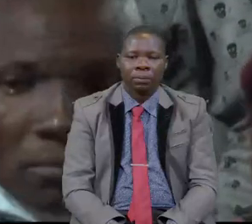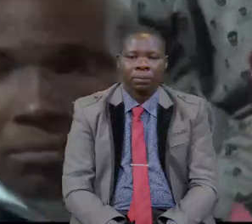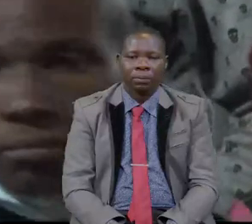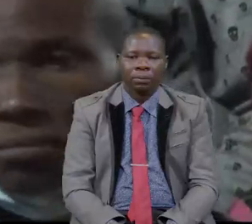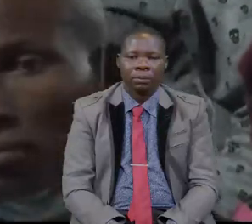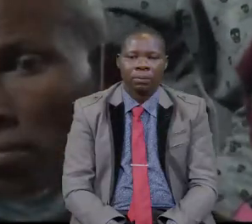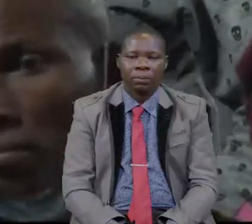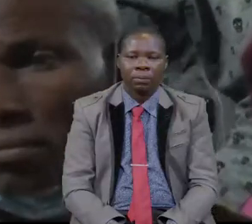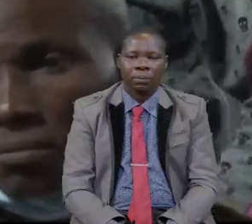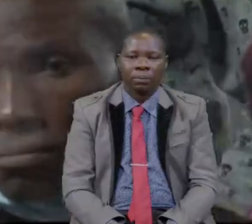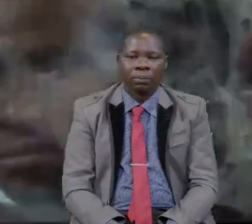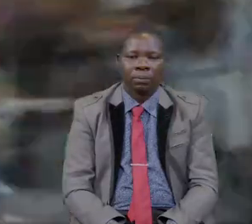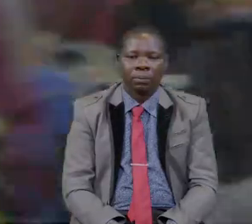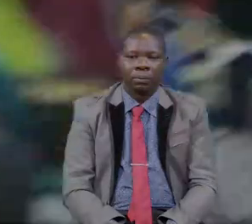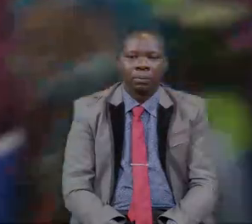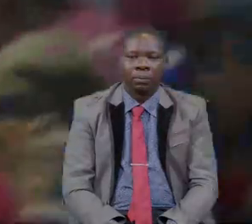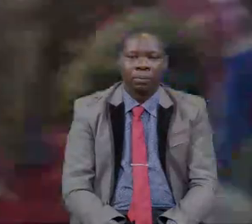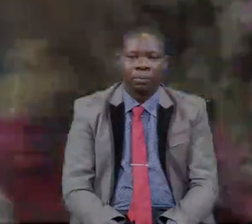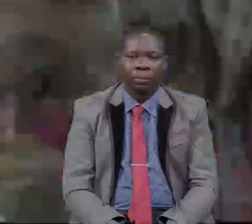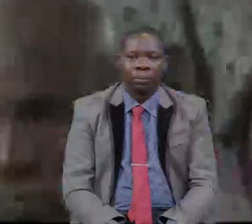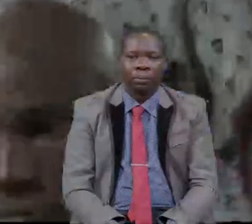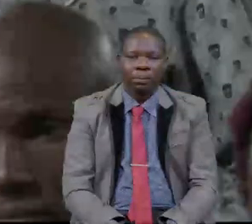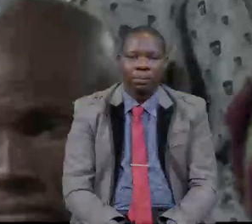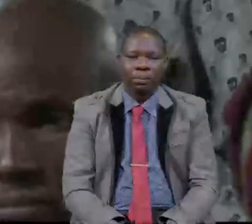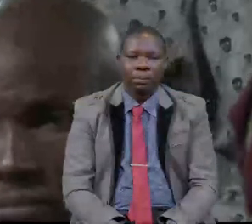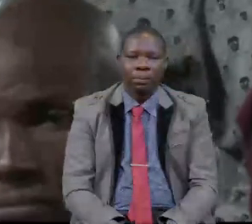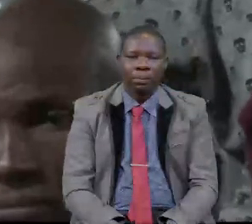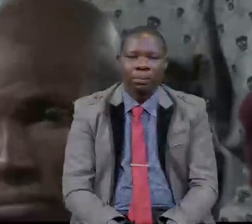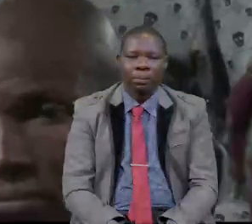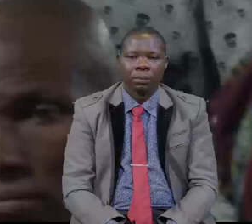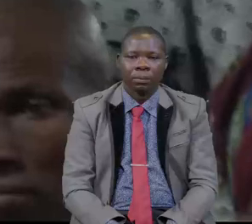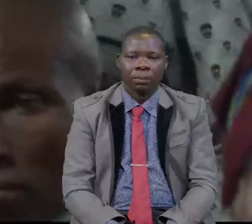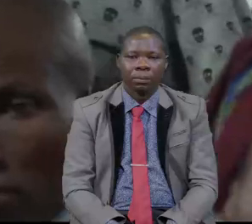At my right-hand side, your left-hand side.